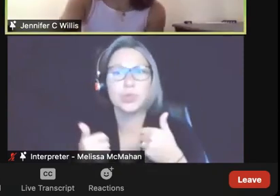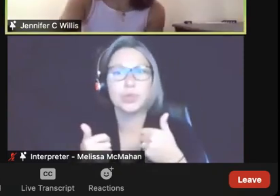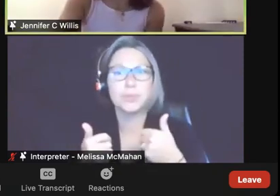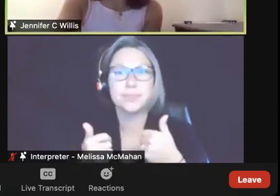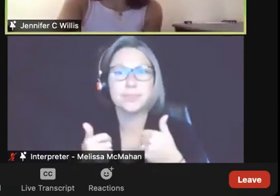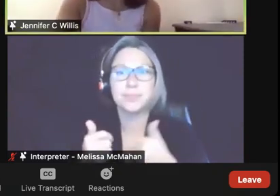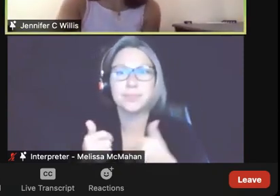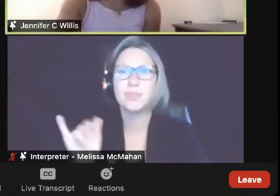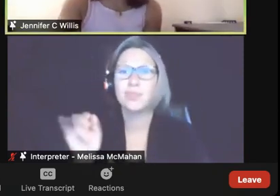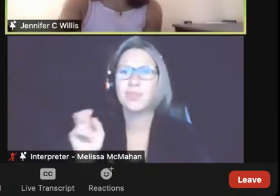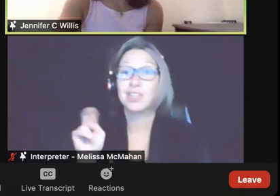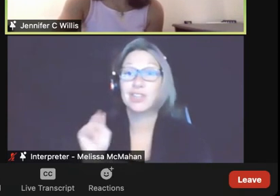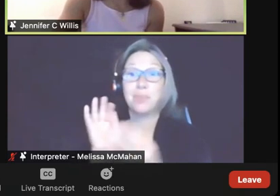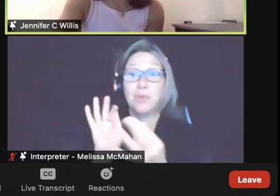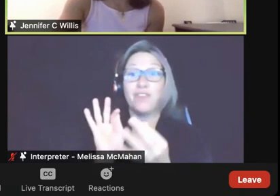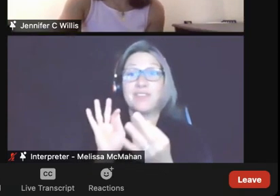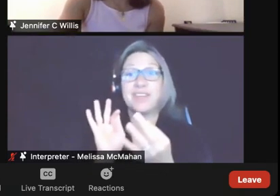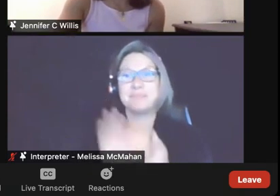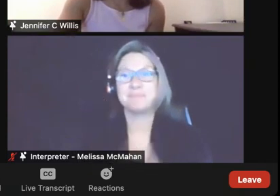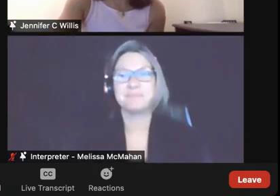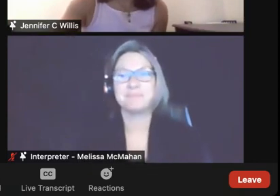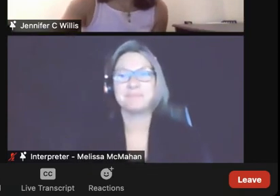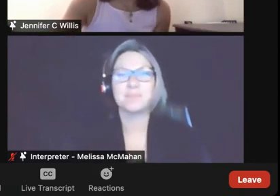Perfect. Cool.